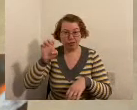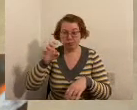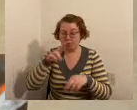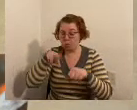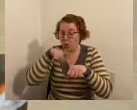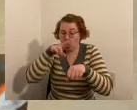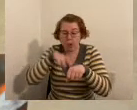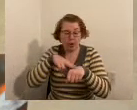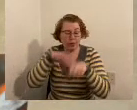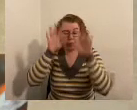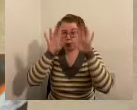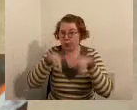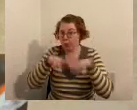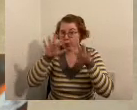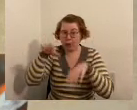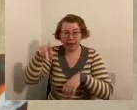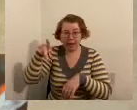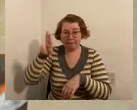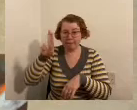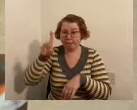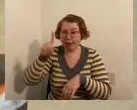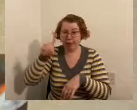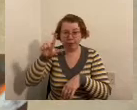rain puddle.